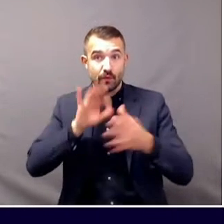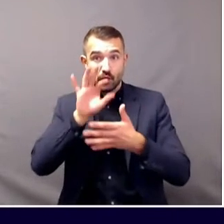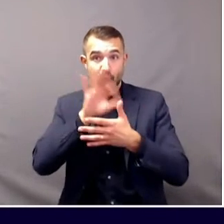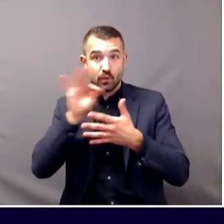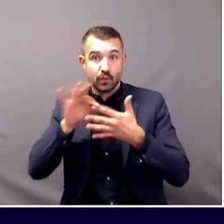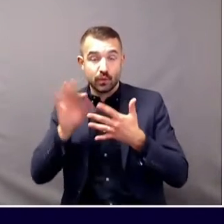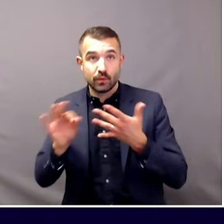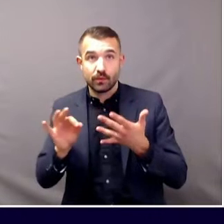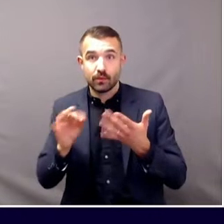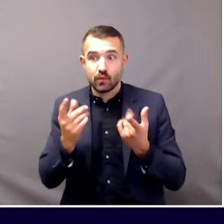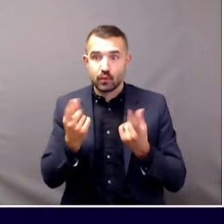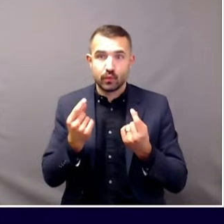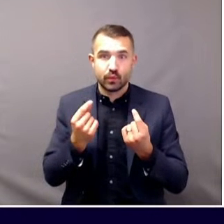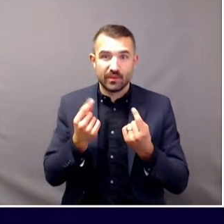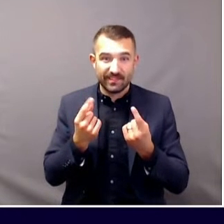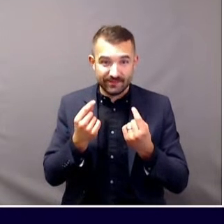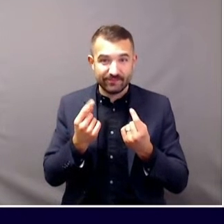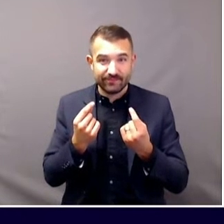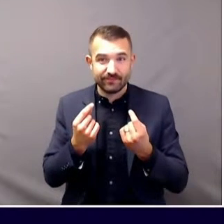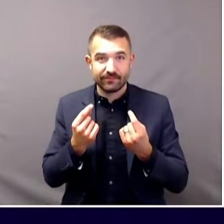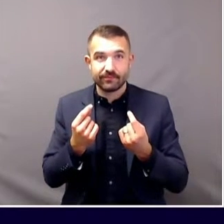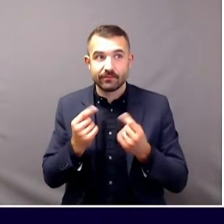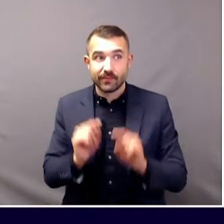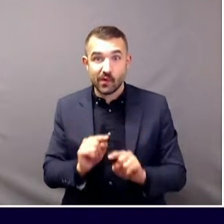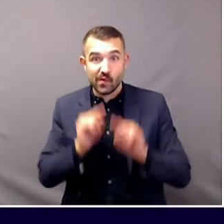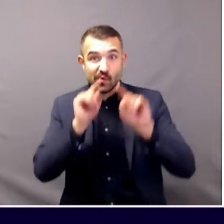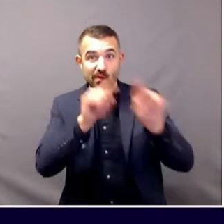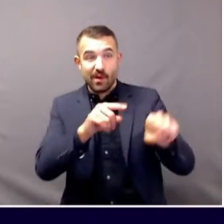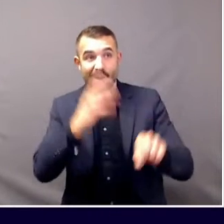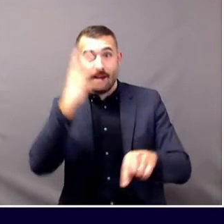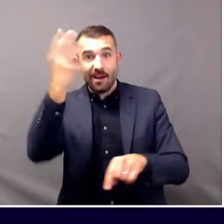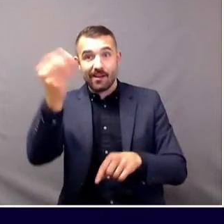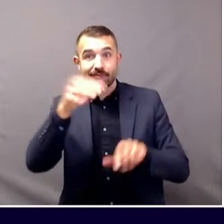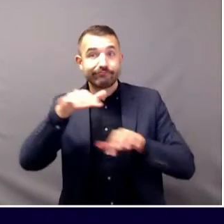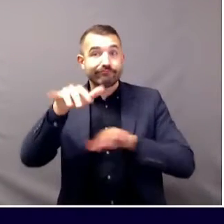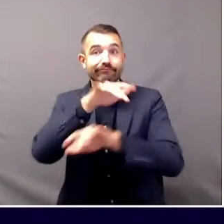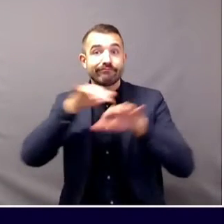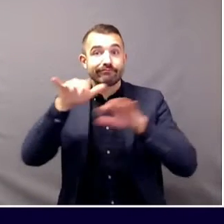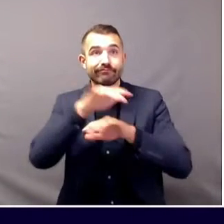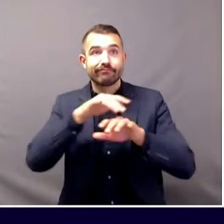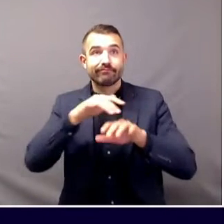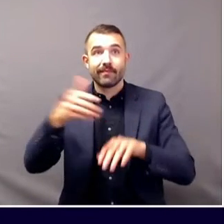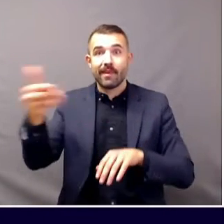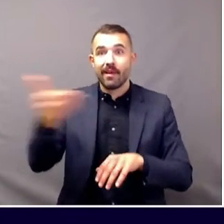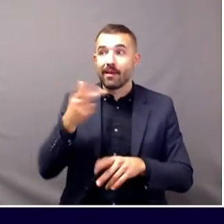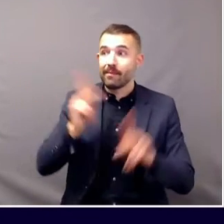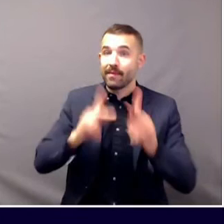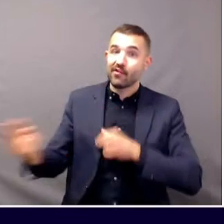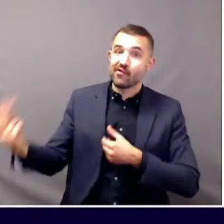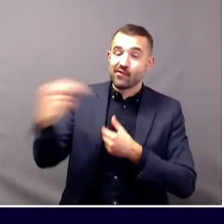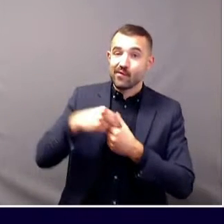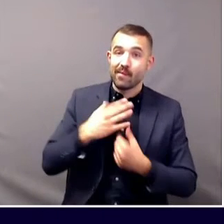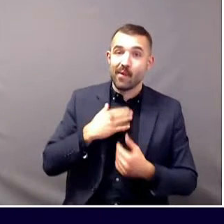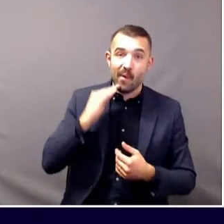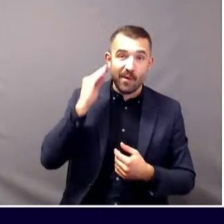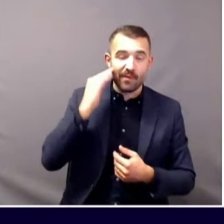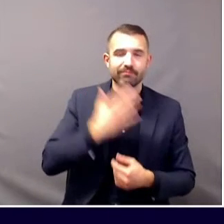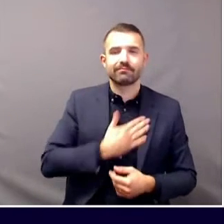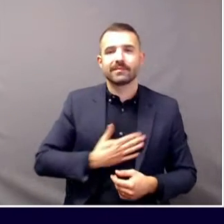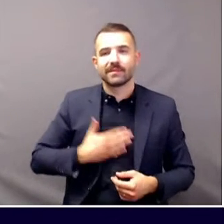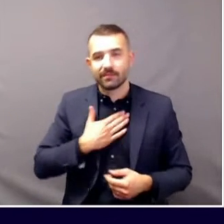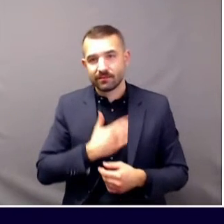or what you do when you invite people to your house, please keep in mind the number of people in Maine who have been